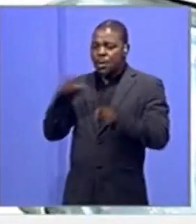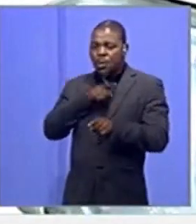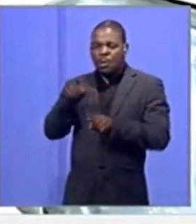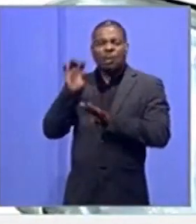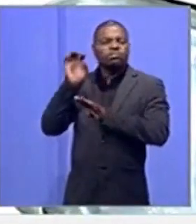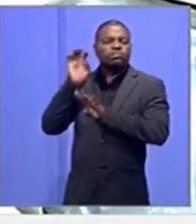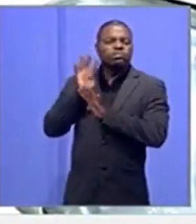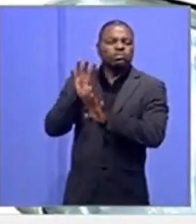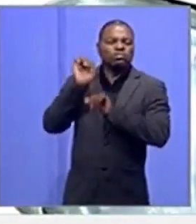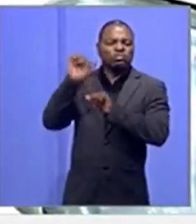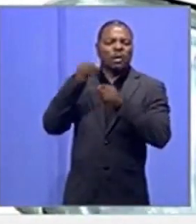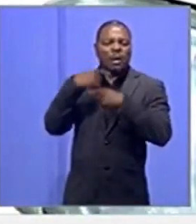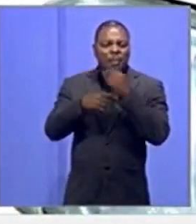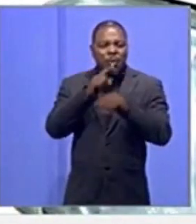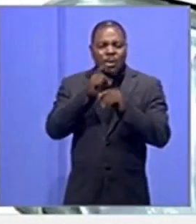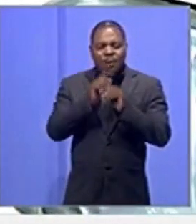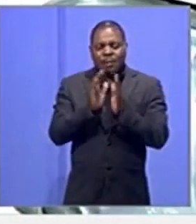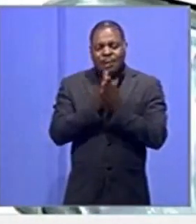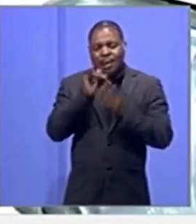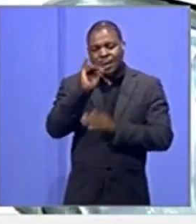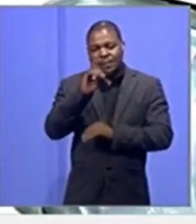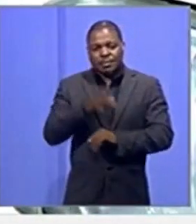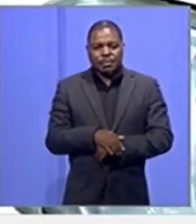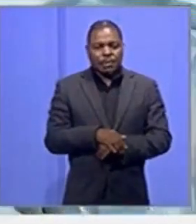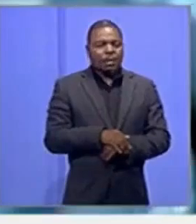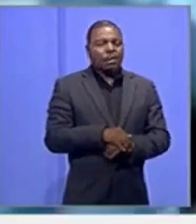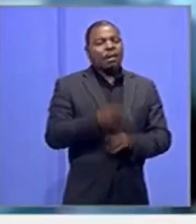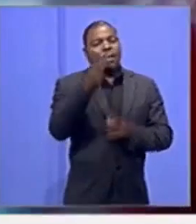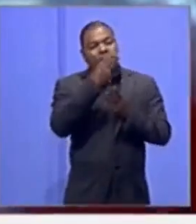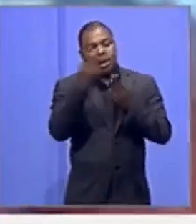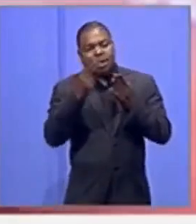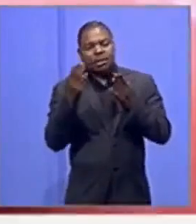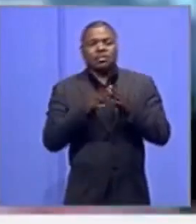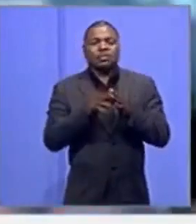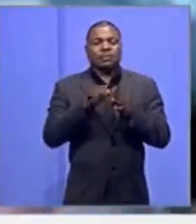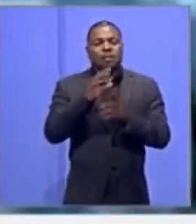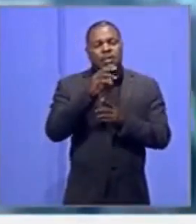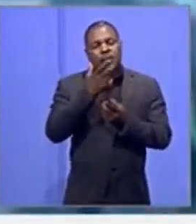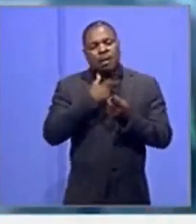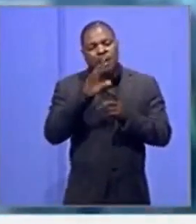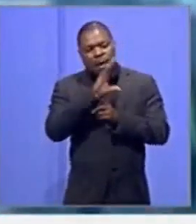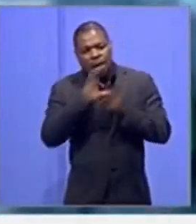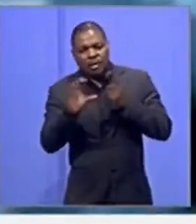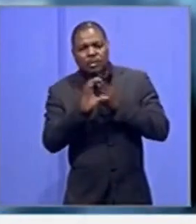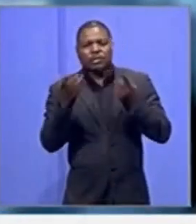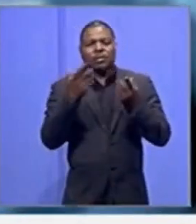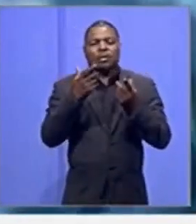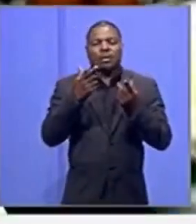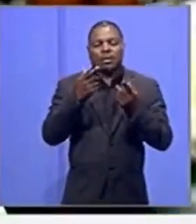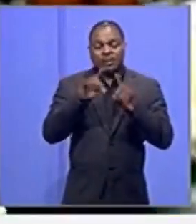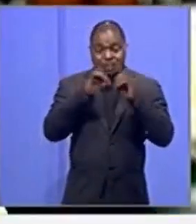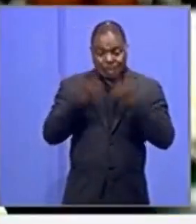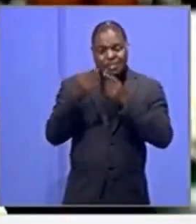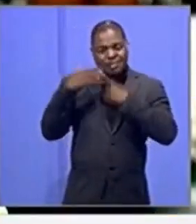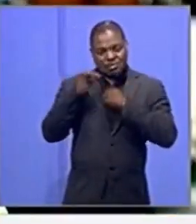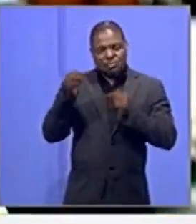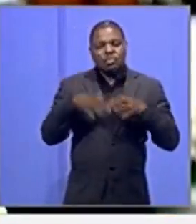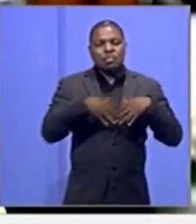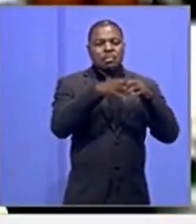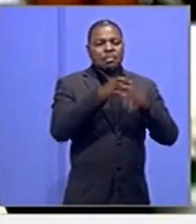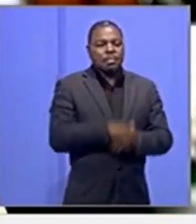makolo itshupo. Lefapha la botaki setso le metshameko ke lona le tshwarang moletlono. We could be still talking about